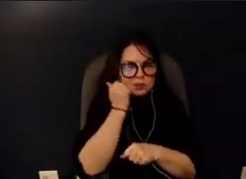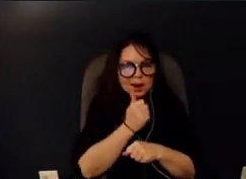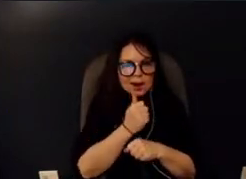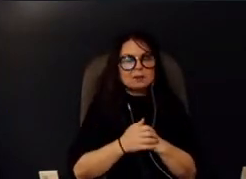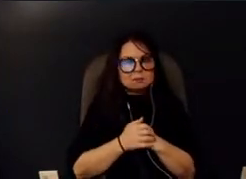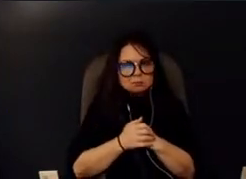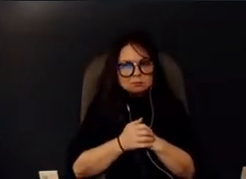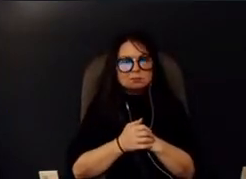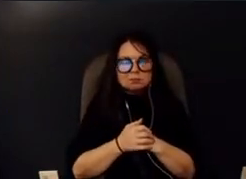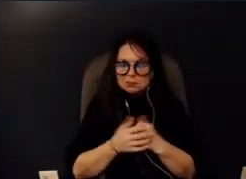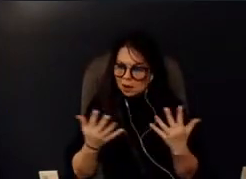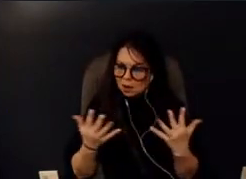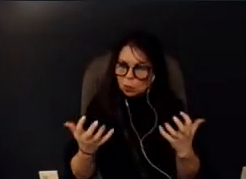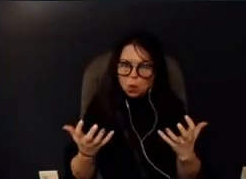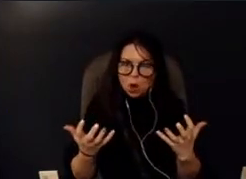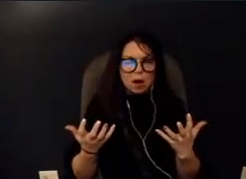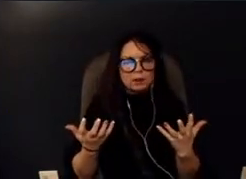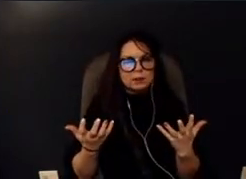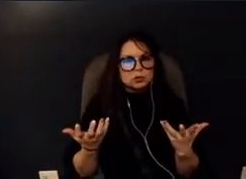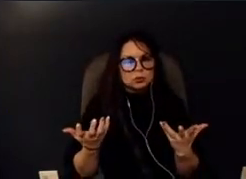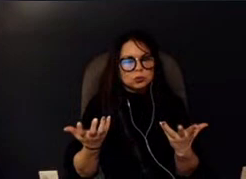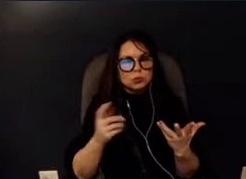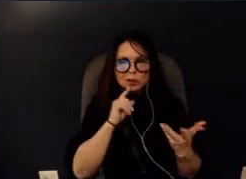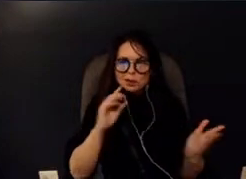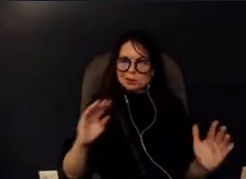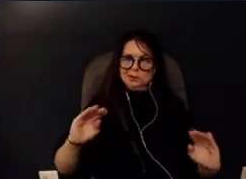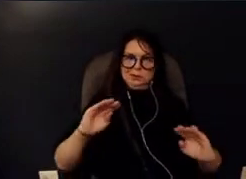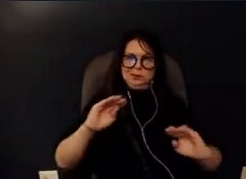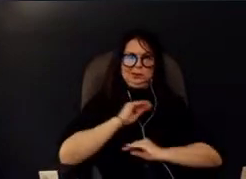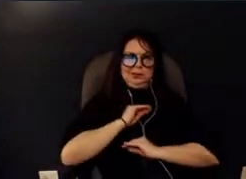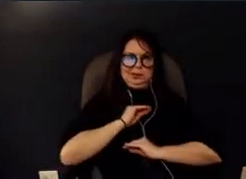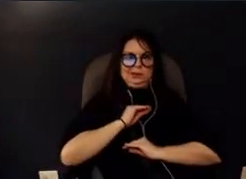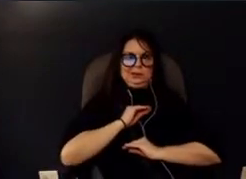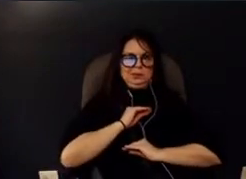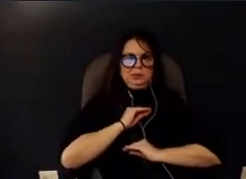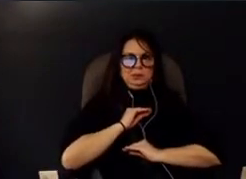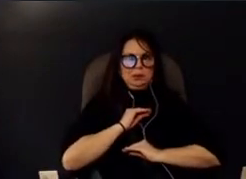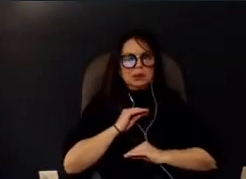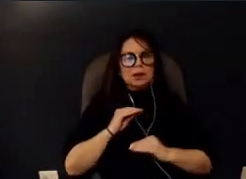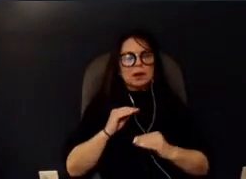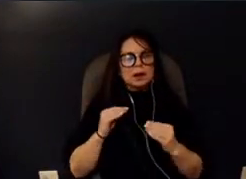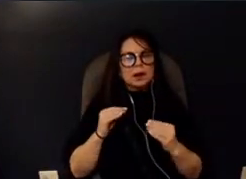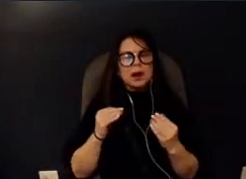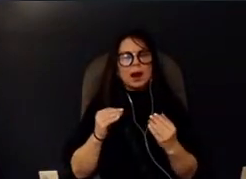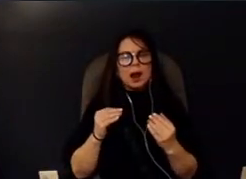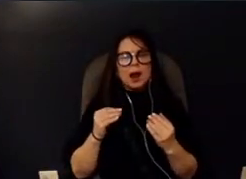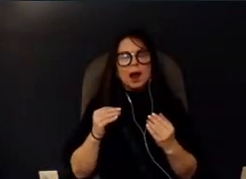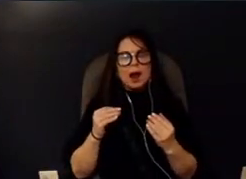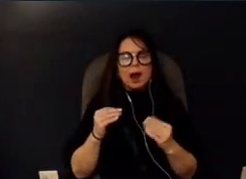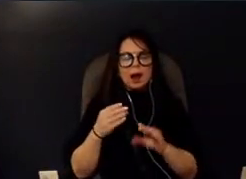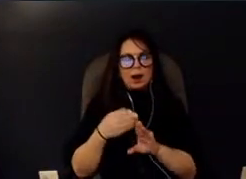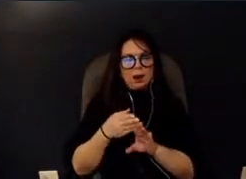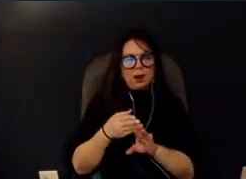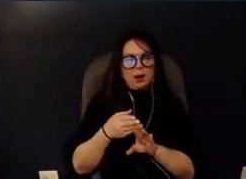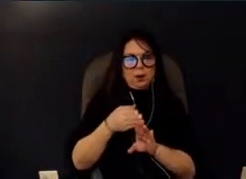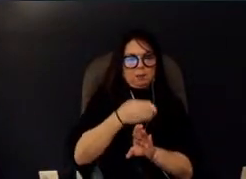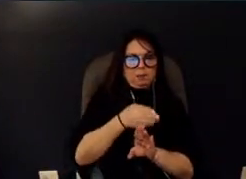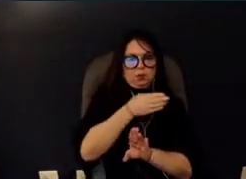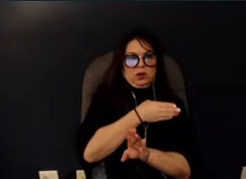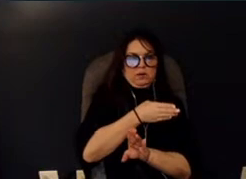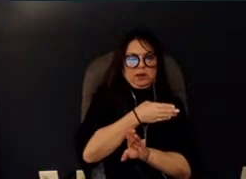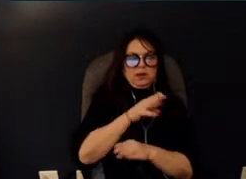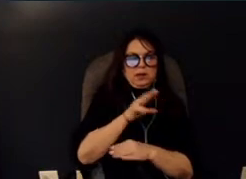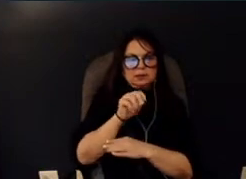moment. And I was able to chat with our previous mayor,